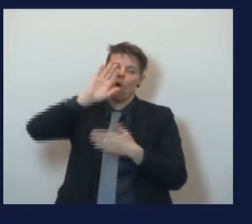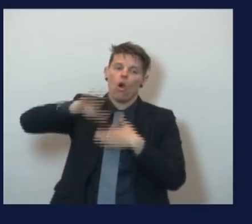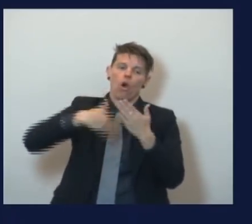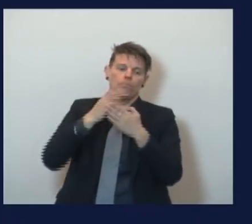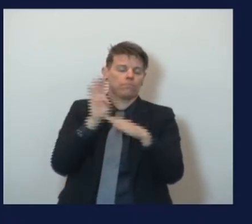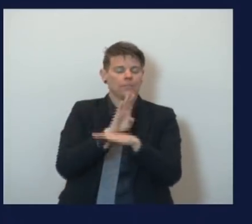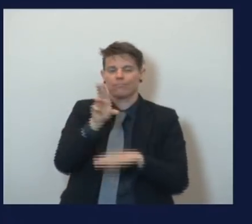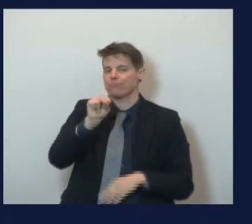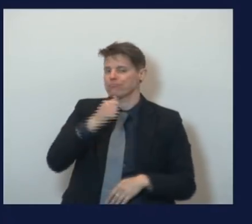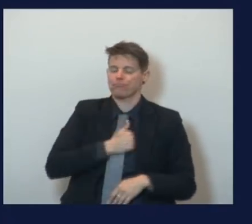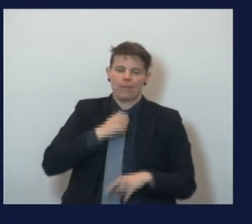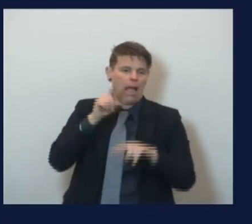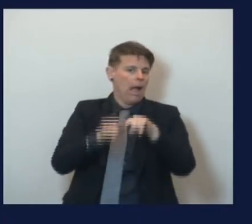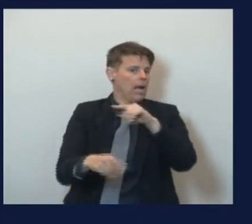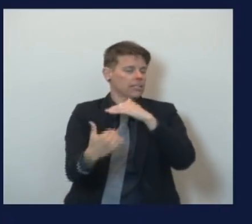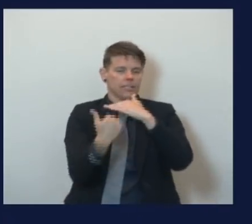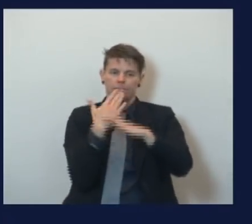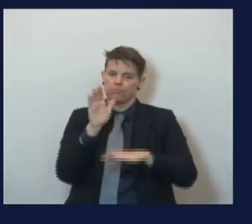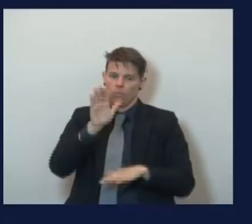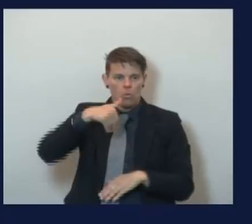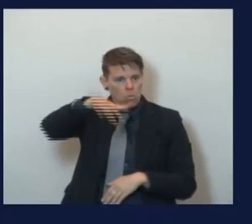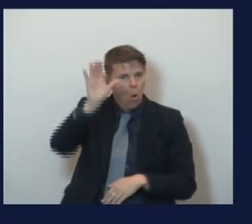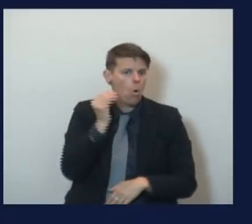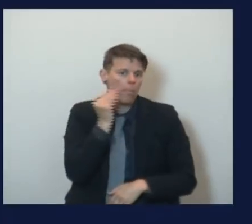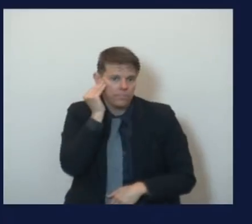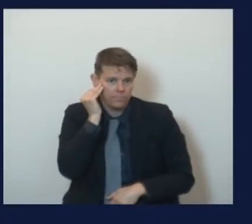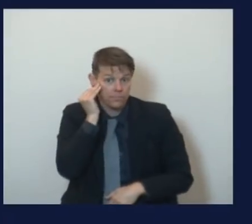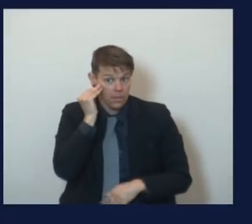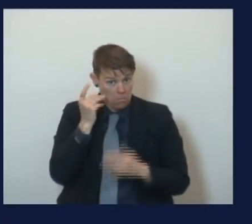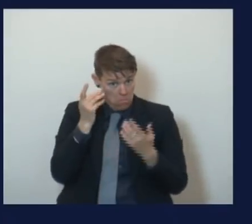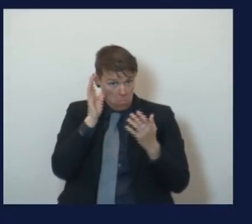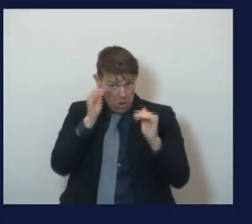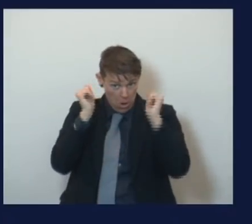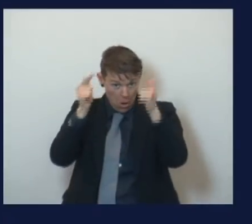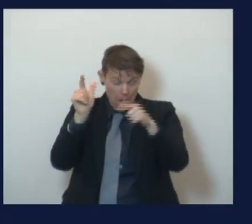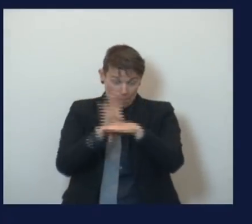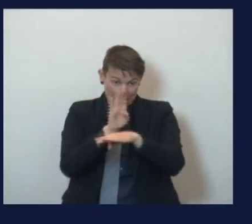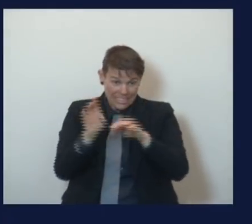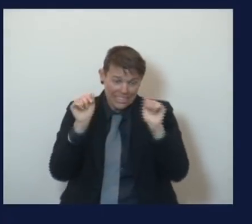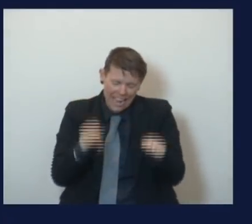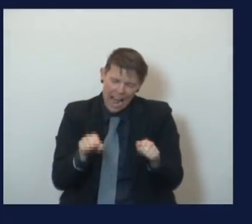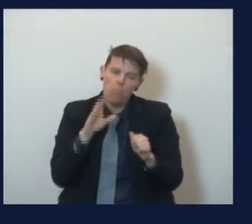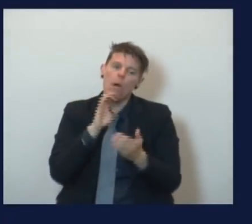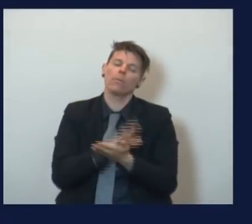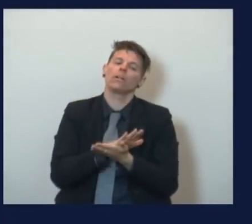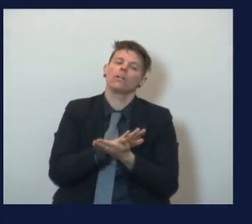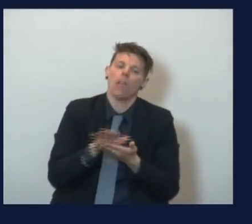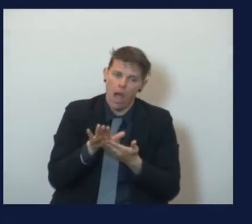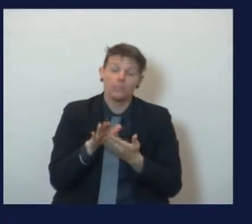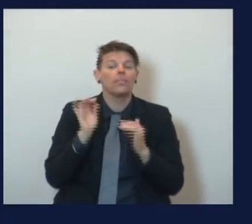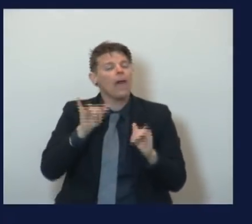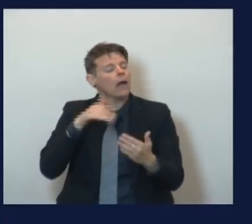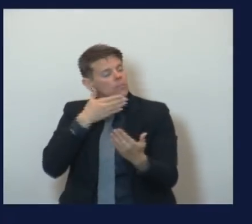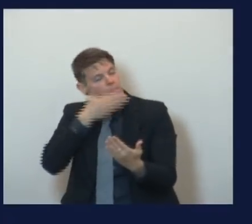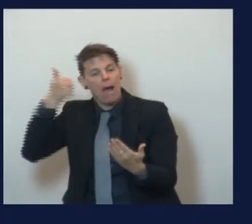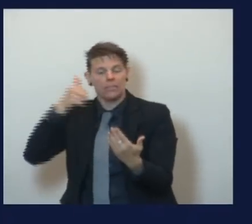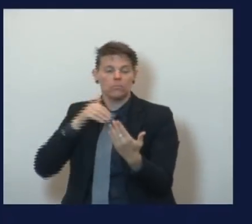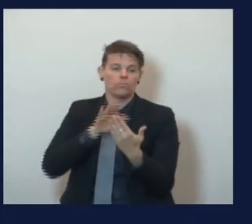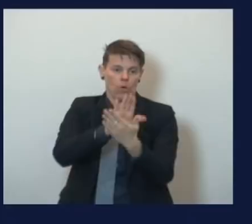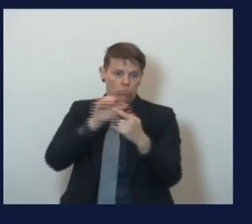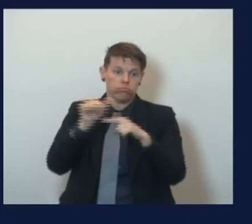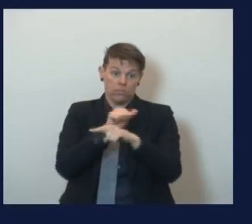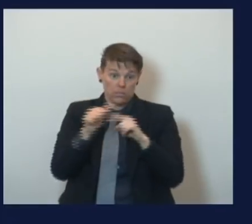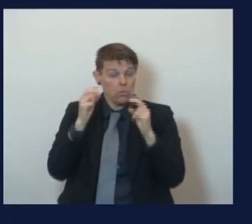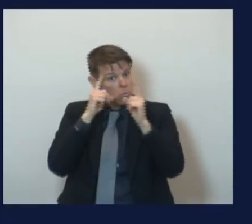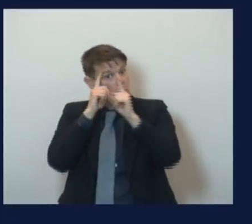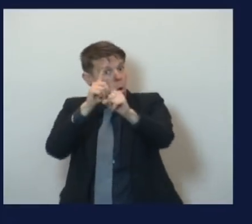I don't know that every business can manage this aspect, but I want you to know what the best practices are. Those of you who can achieve this will be making a